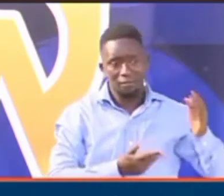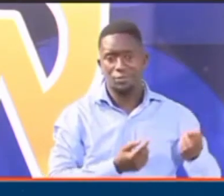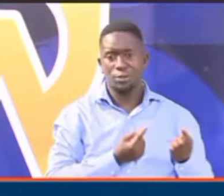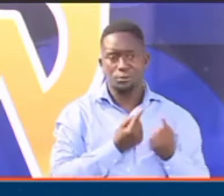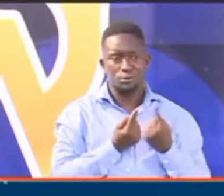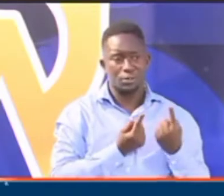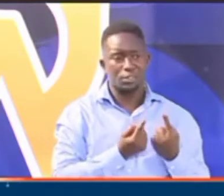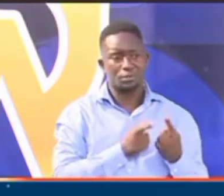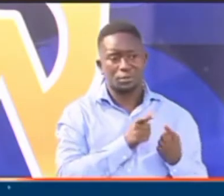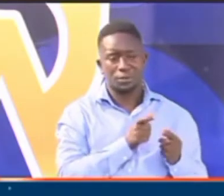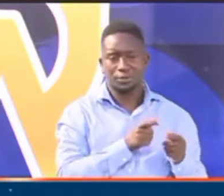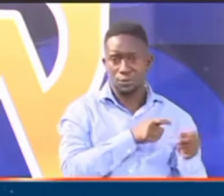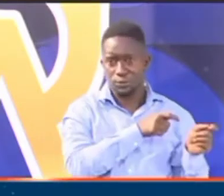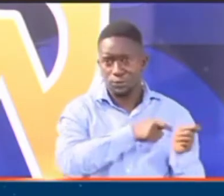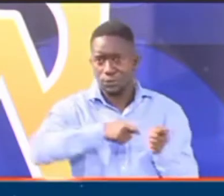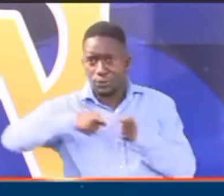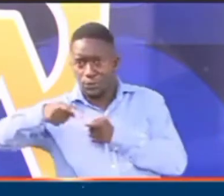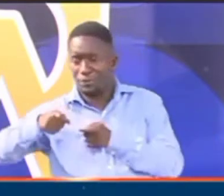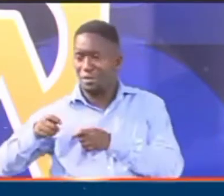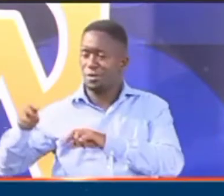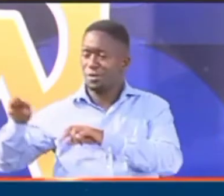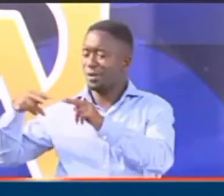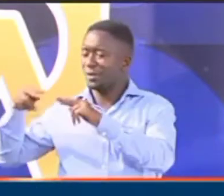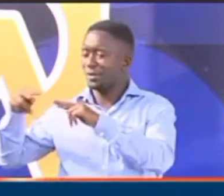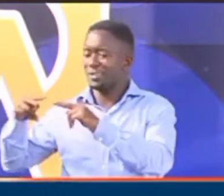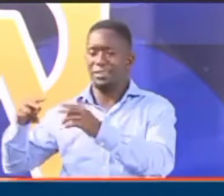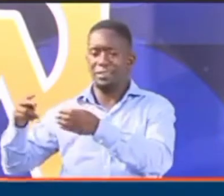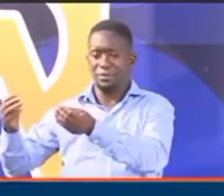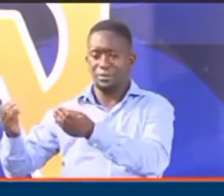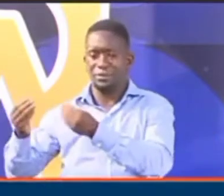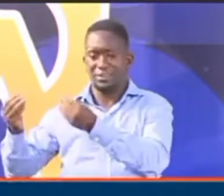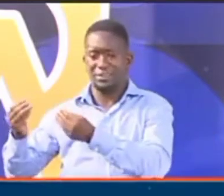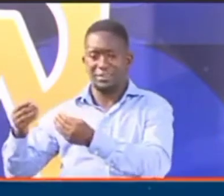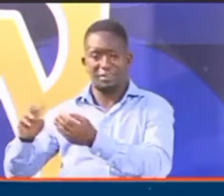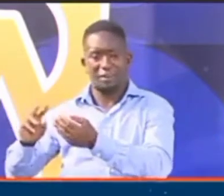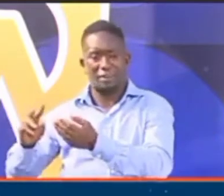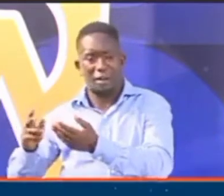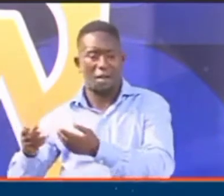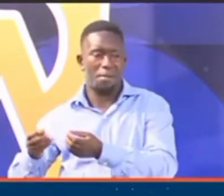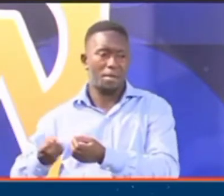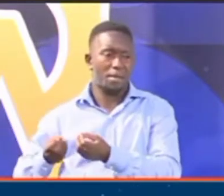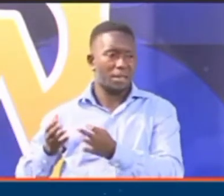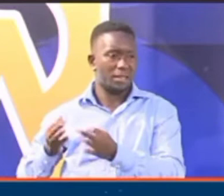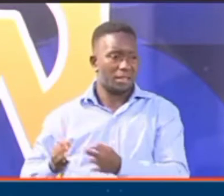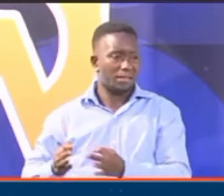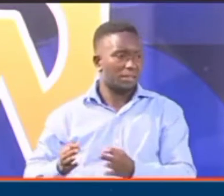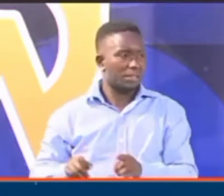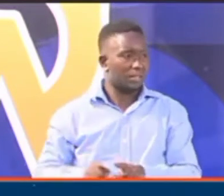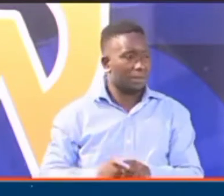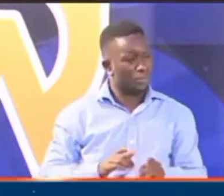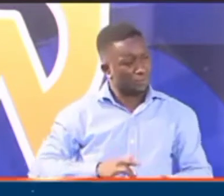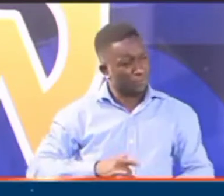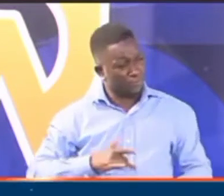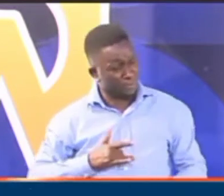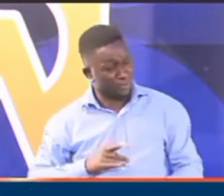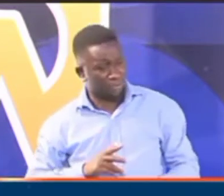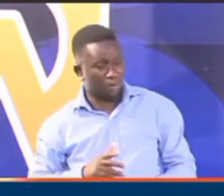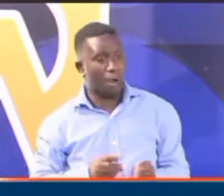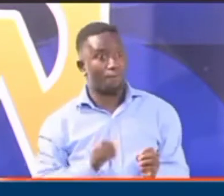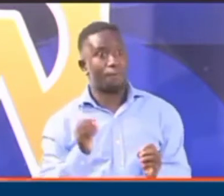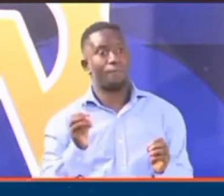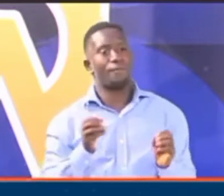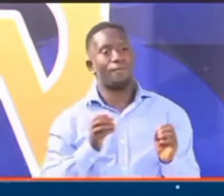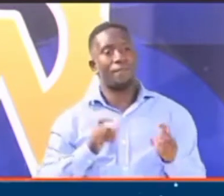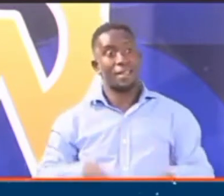hotel, asking him to pinch me just a couple of times during the entire journey to ensure that I'm actually live there in the